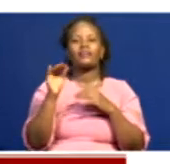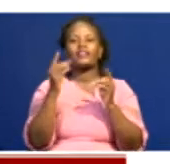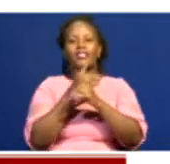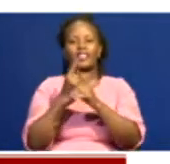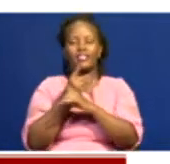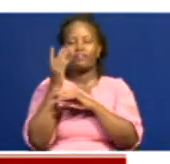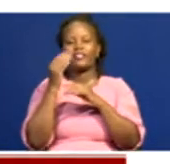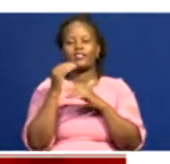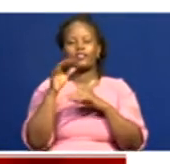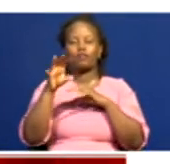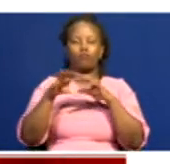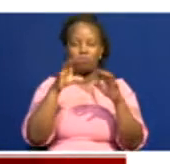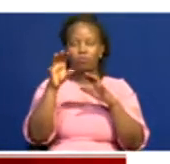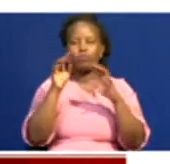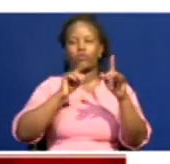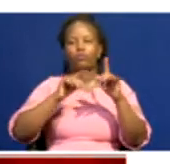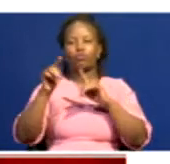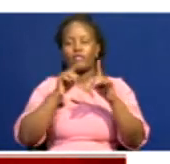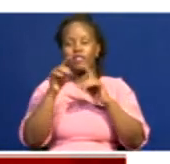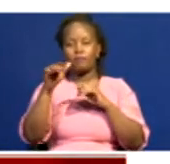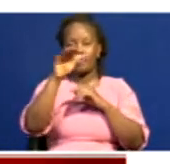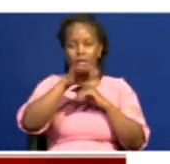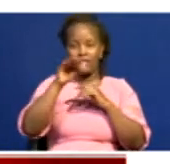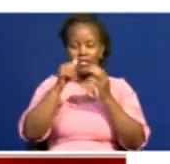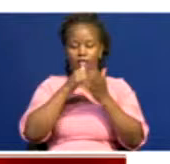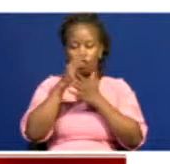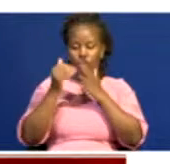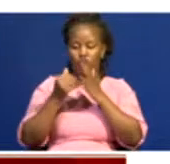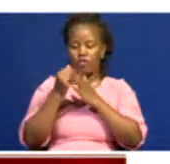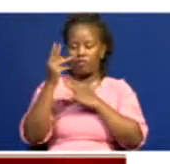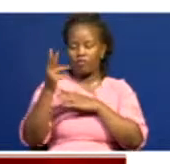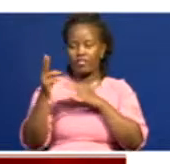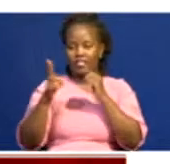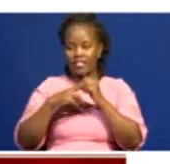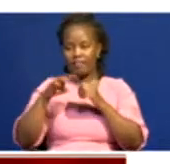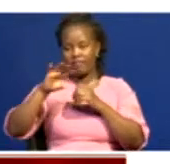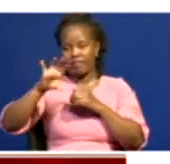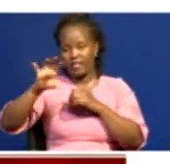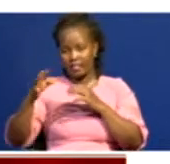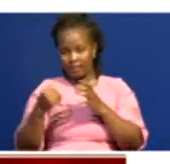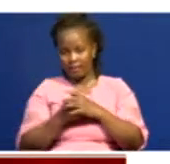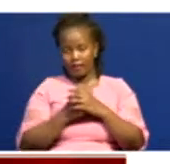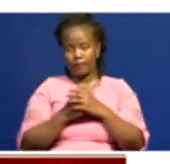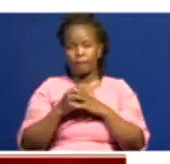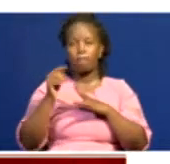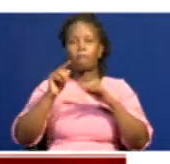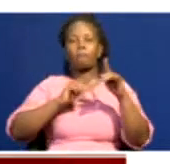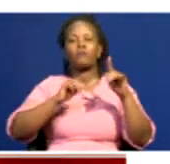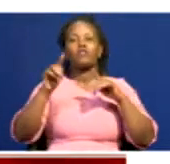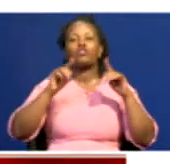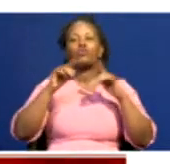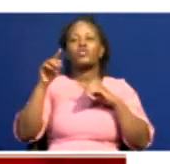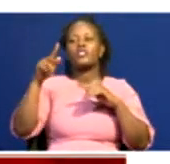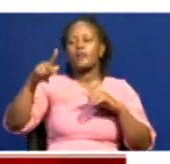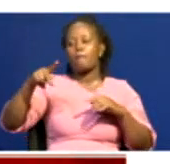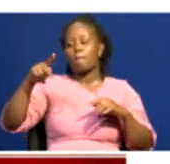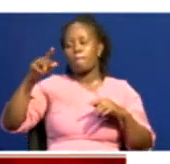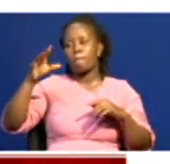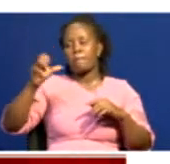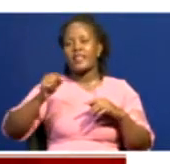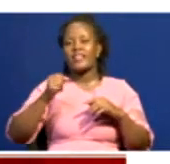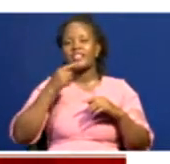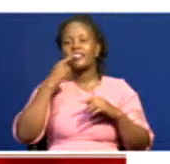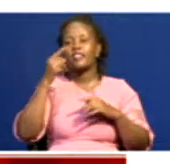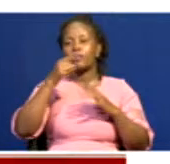across all the 47 counties for targeted marketing. Tourism Principal Secretary, that is John Ololtua,